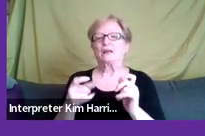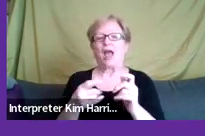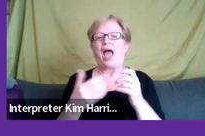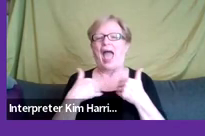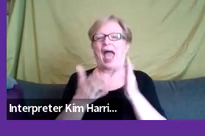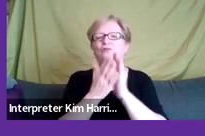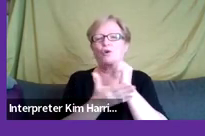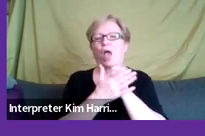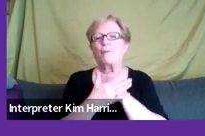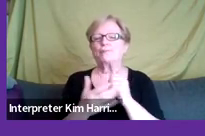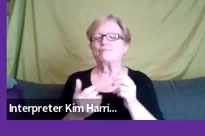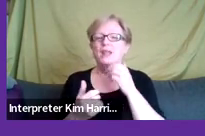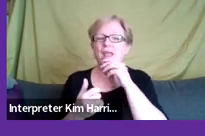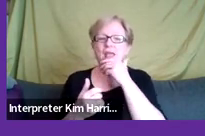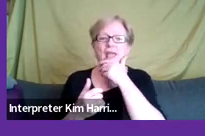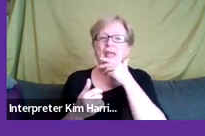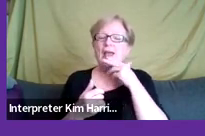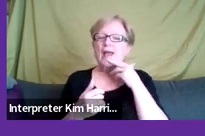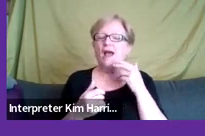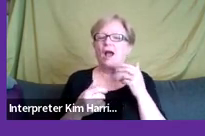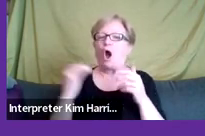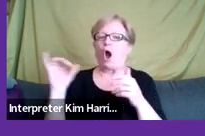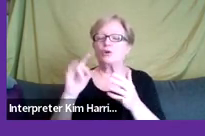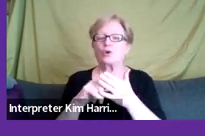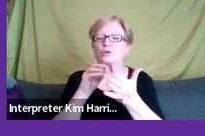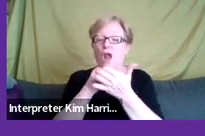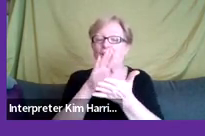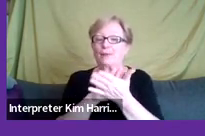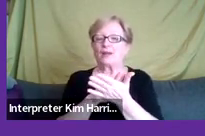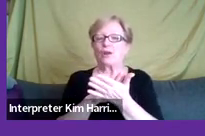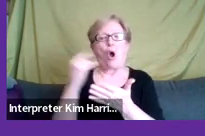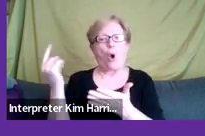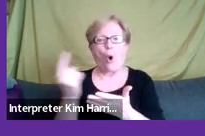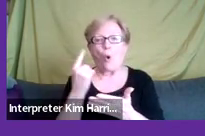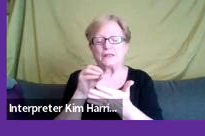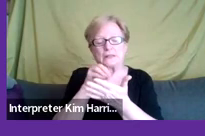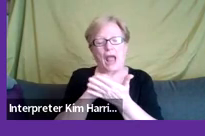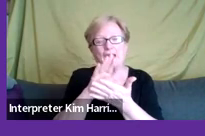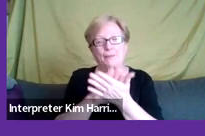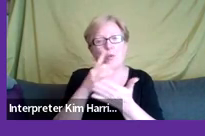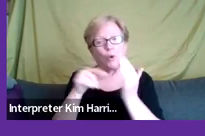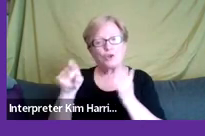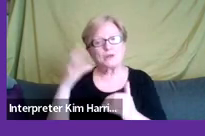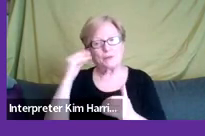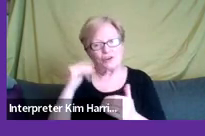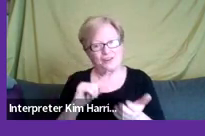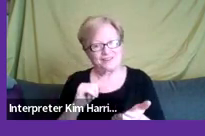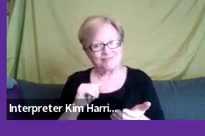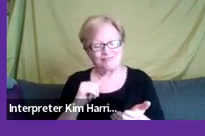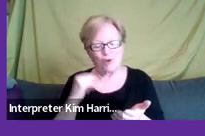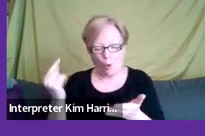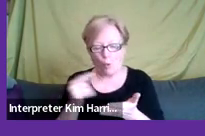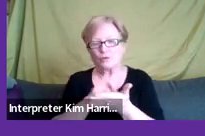I've always emphasized like documentation, documenting the instances in which, you know, it's happening.